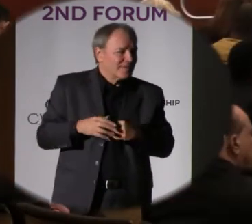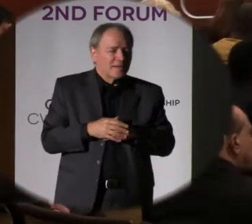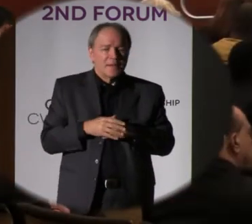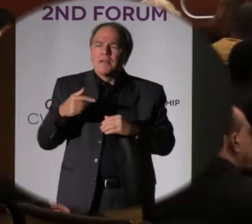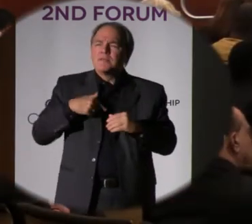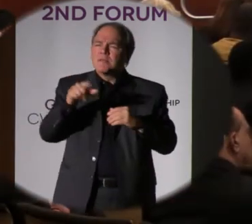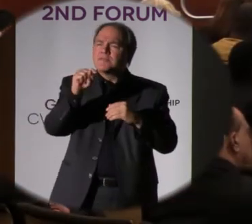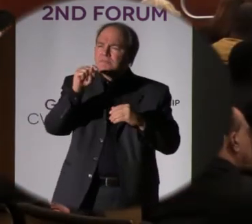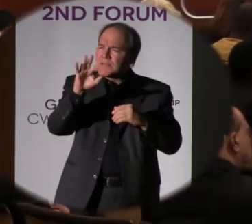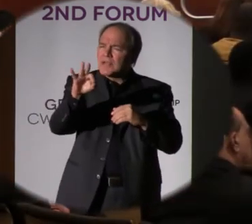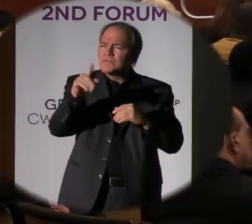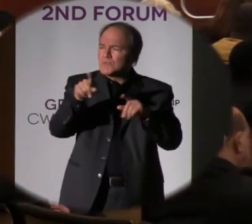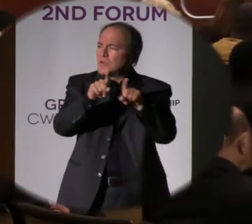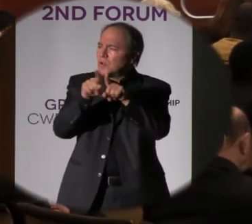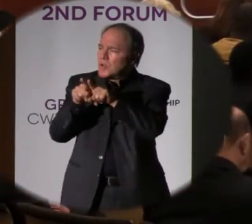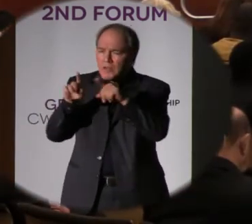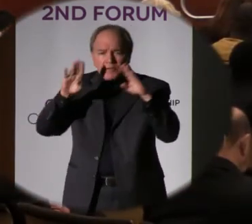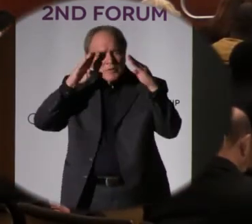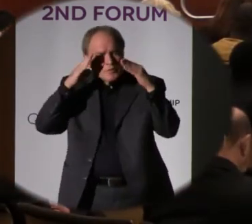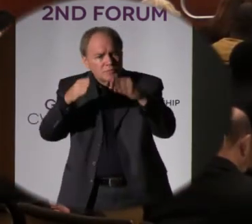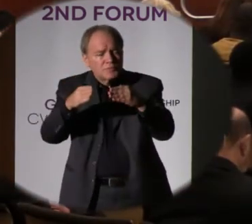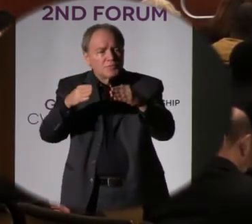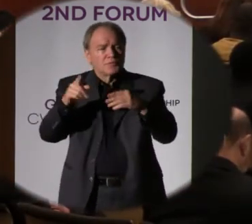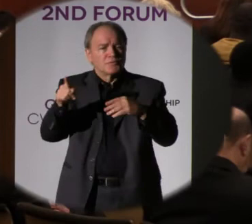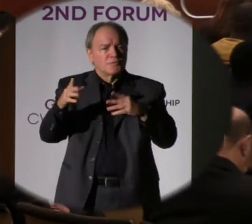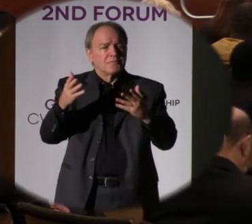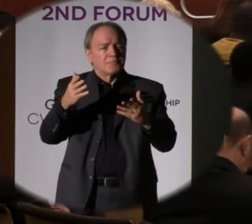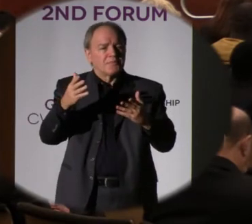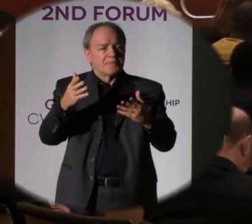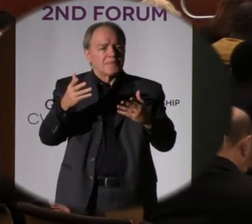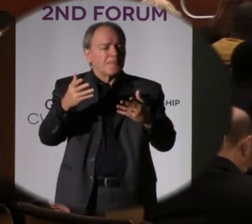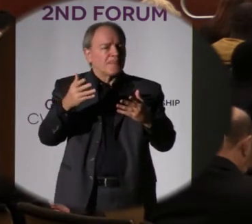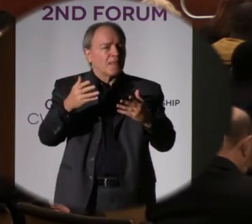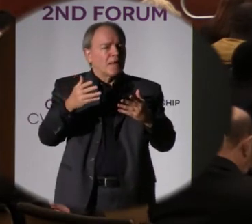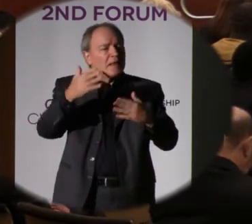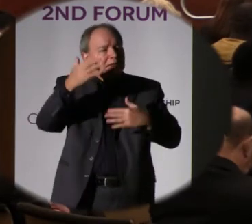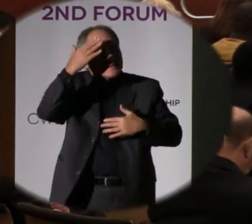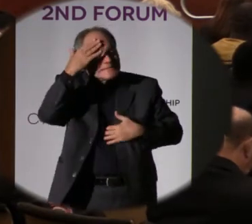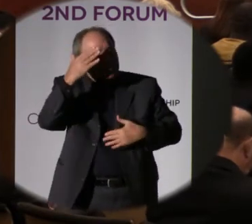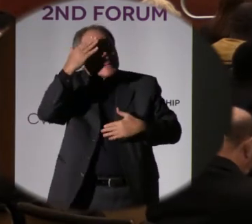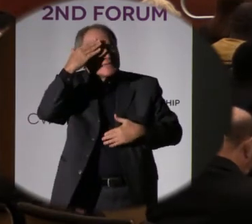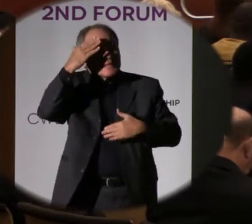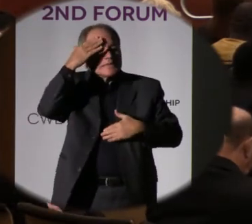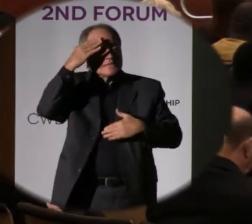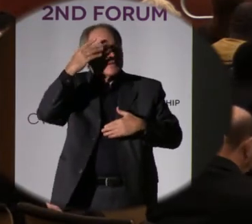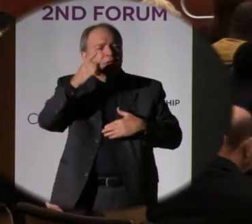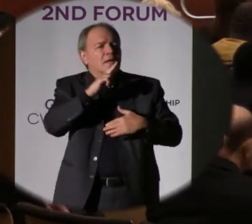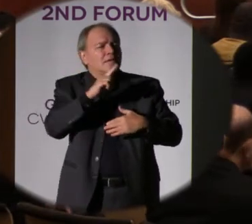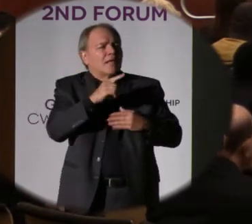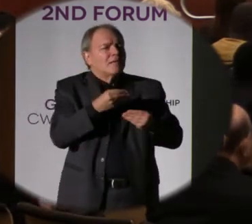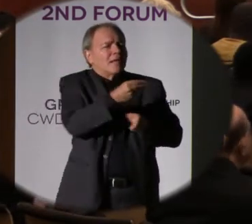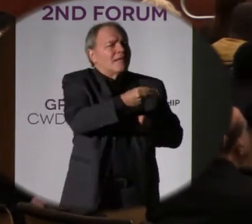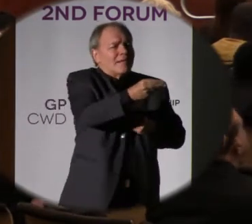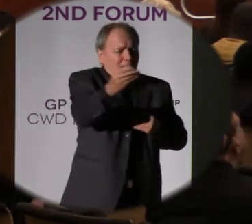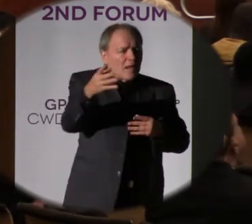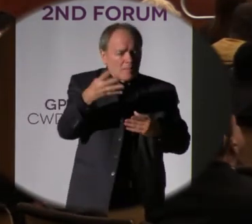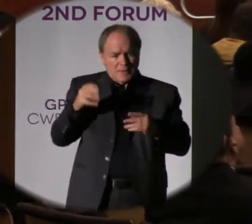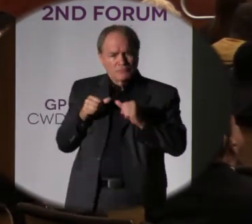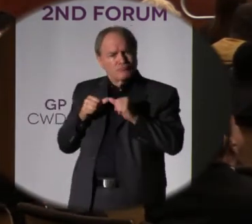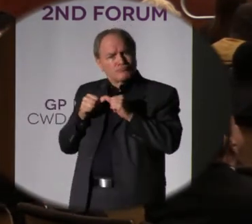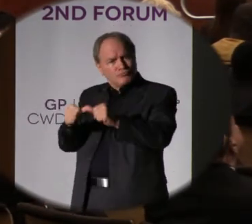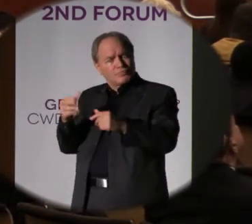on the reduction of non-communicable diseases through the important and key role that physical activity and